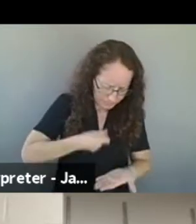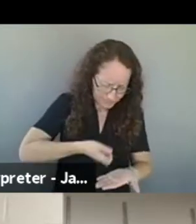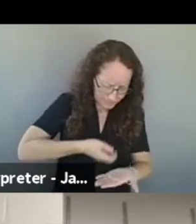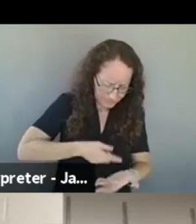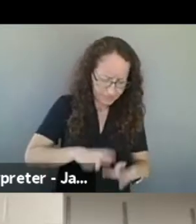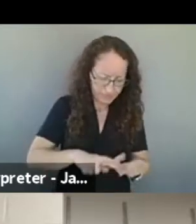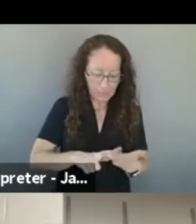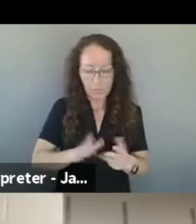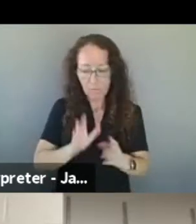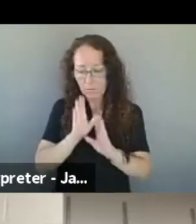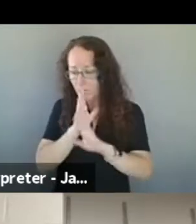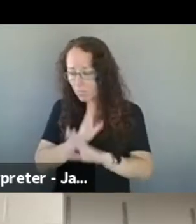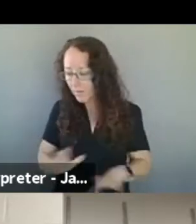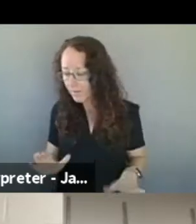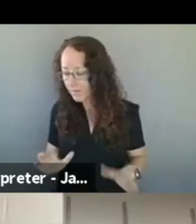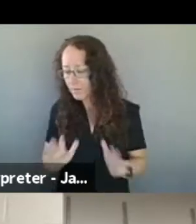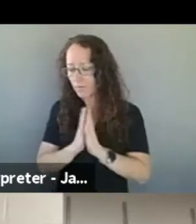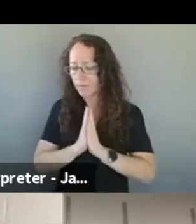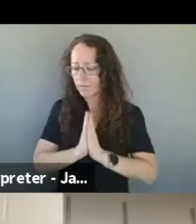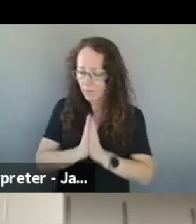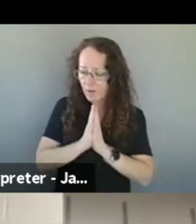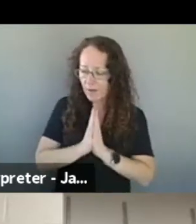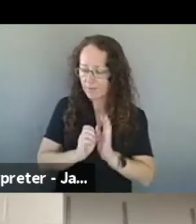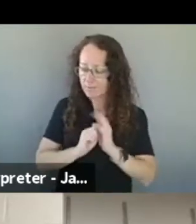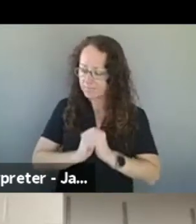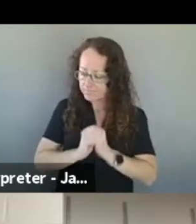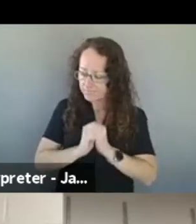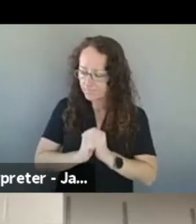resting, meditating,